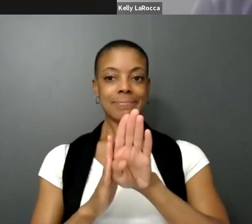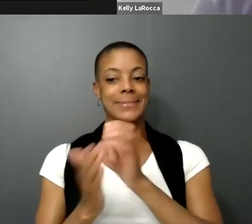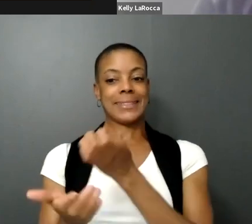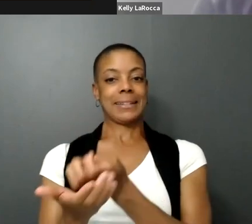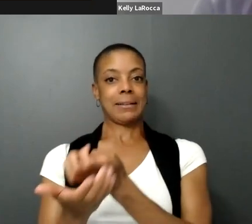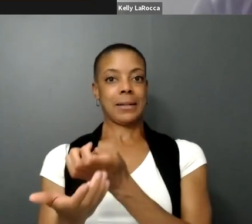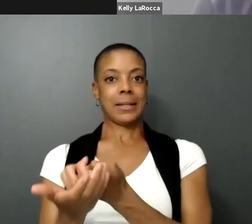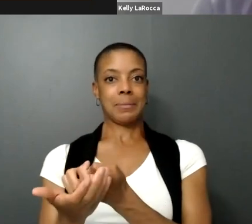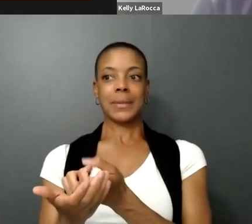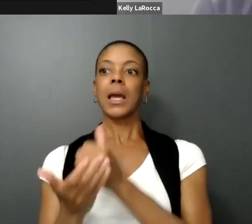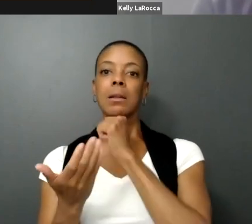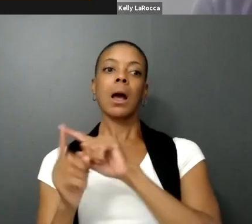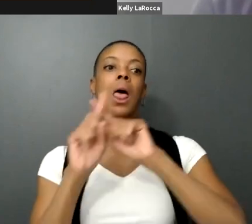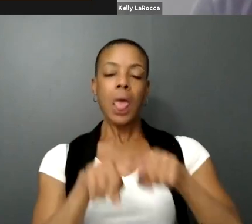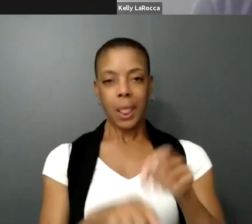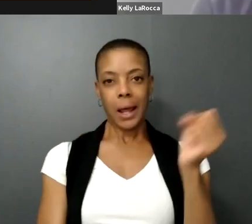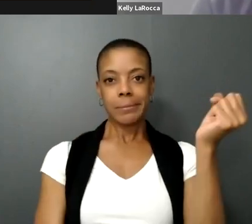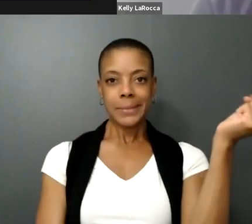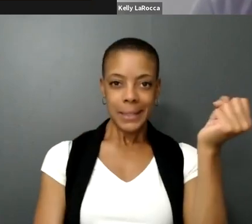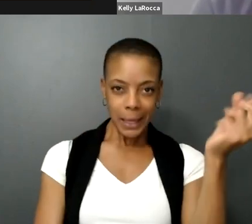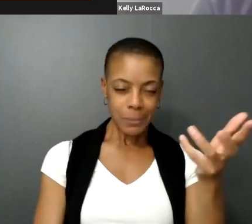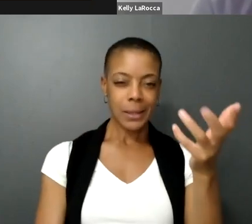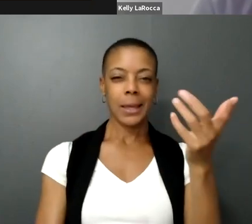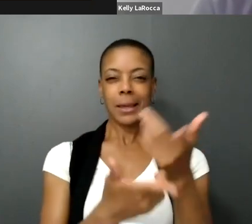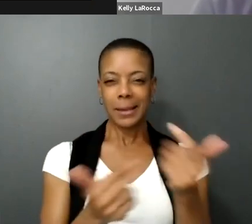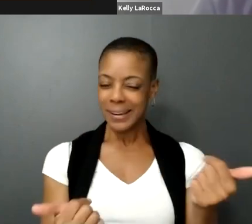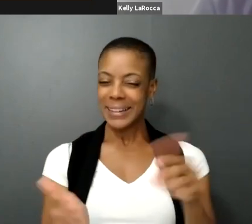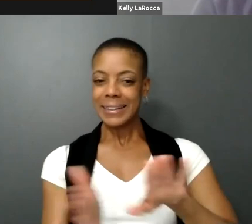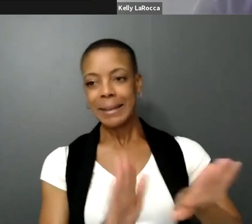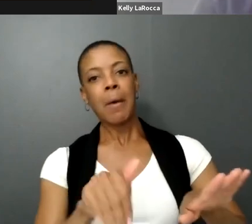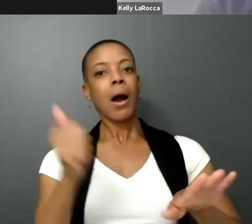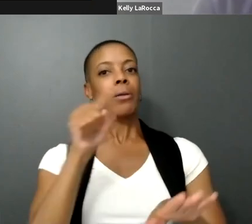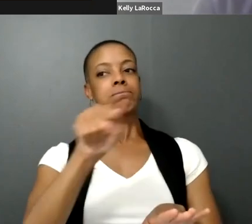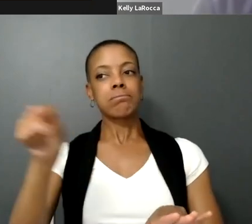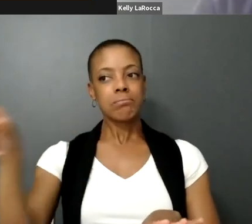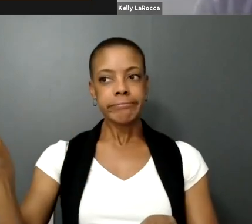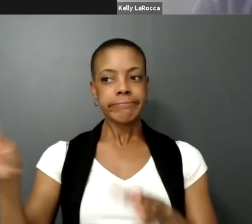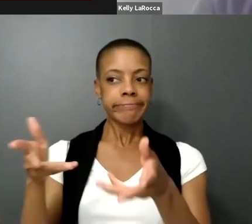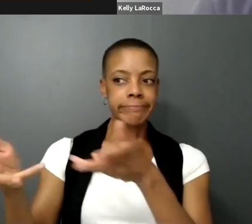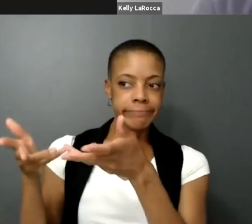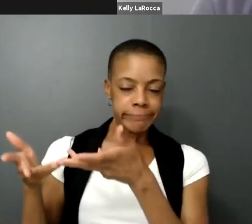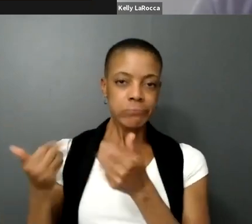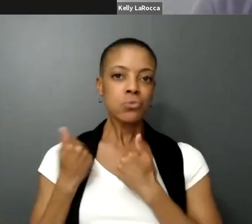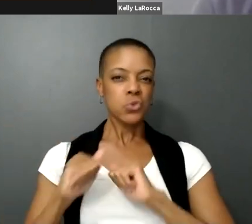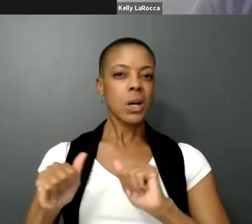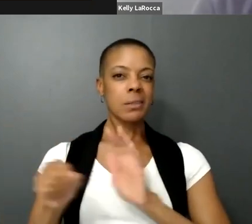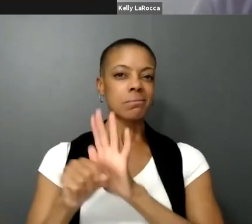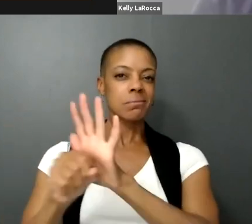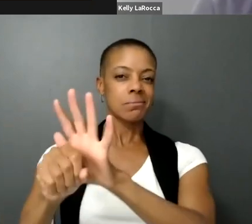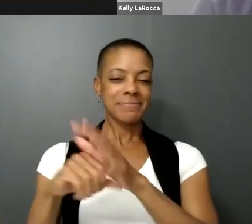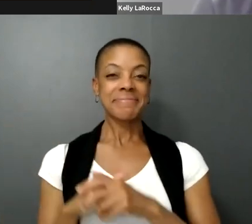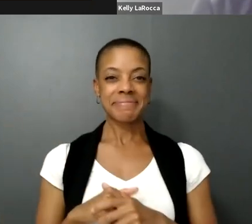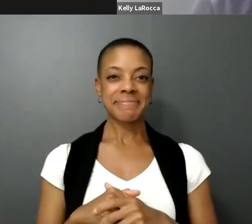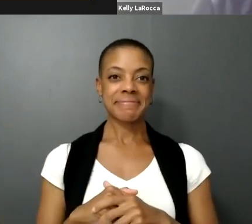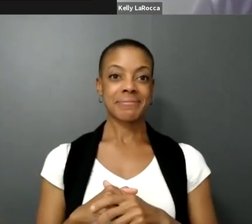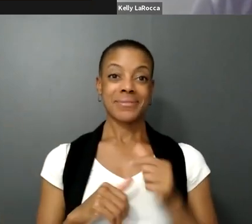regulated industries such as gaming. And really that's one of the things that, that I've learned is you